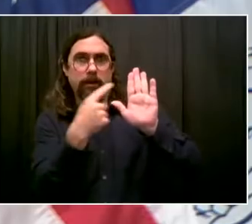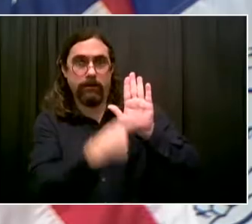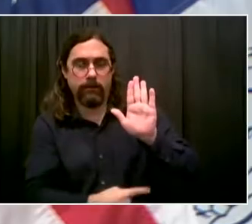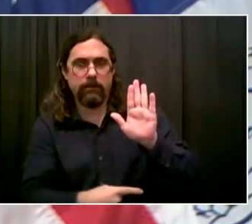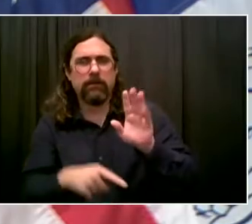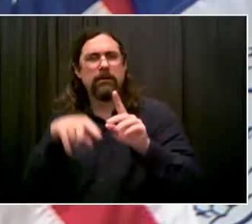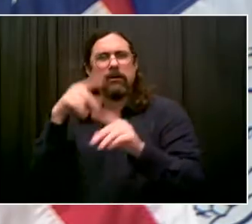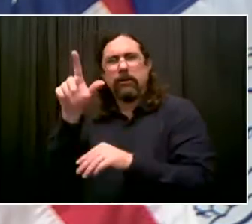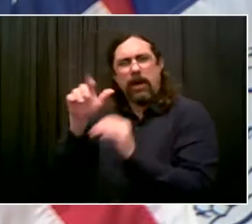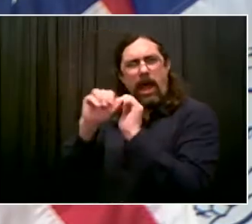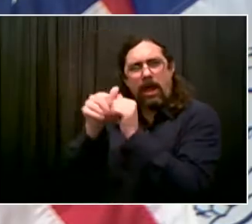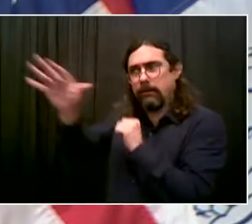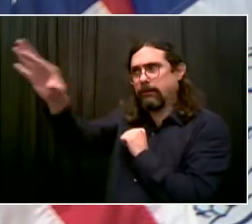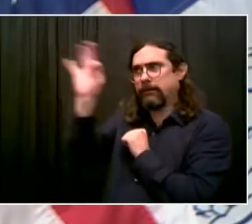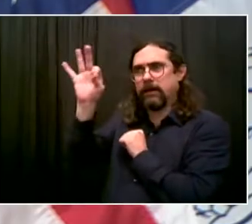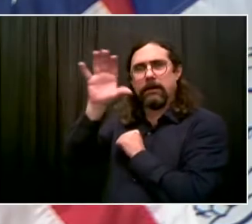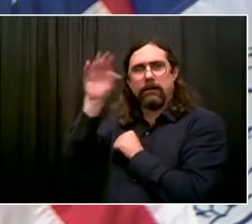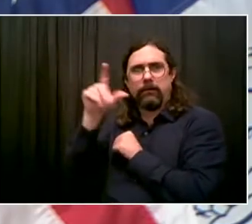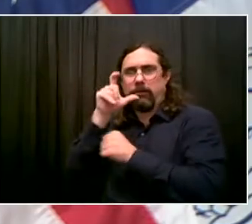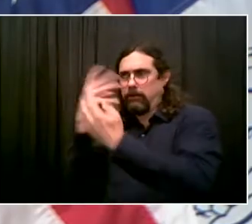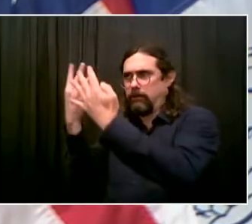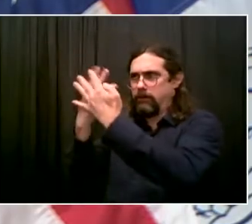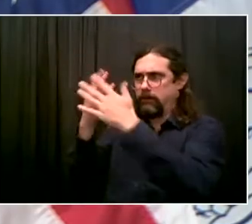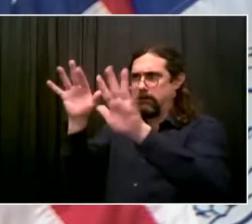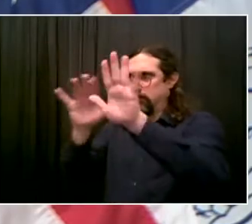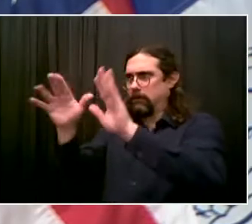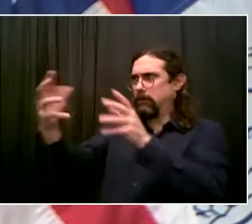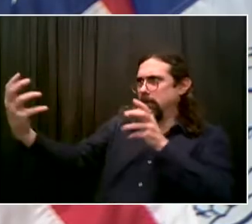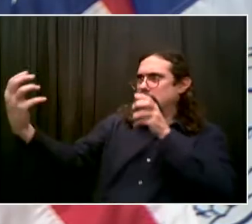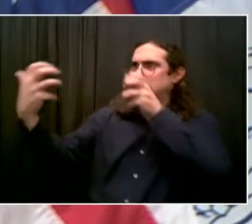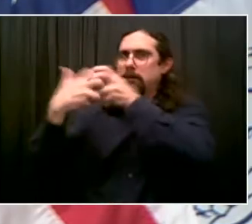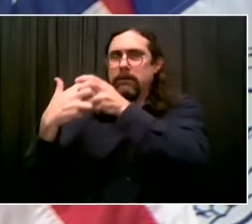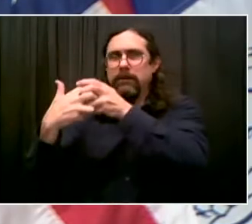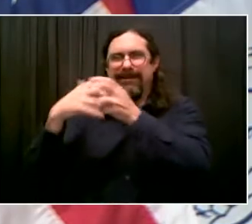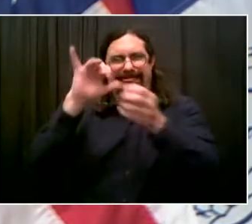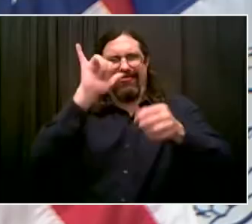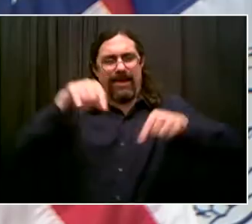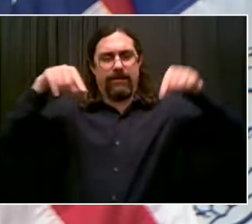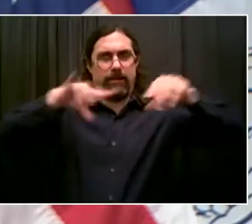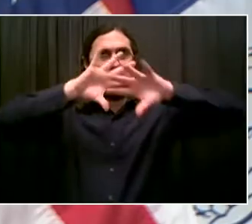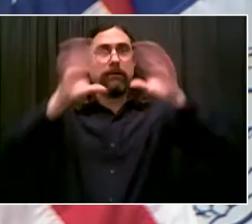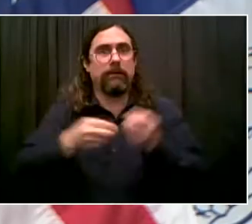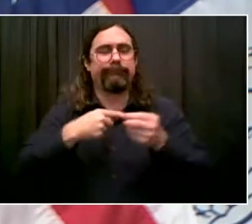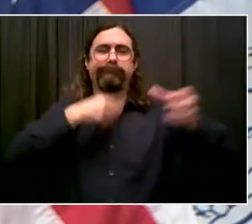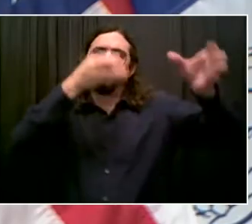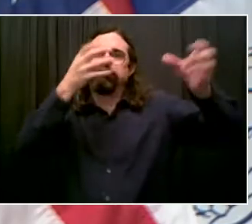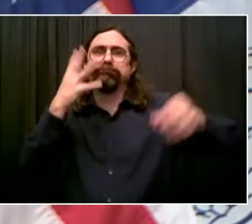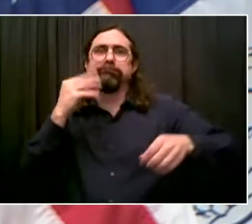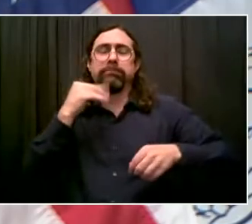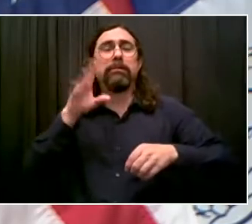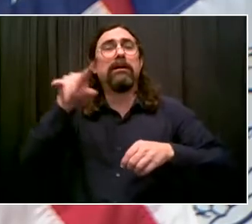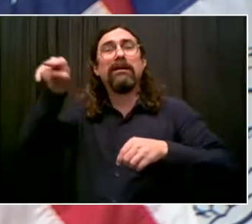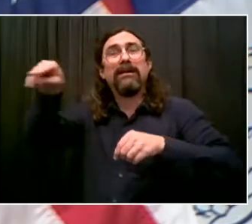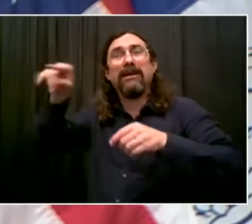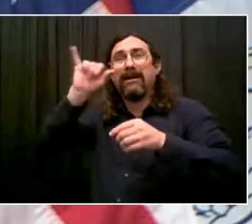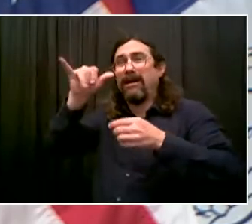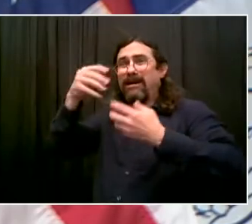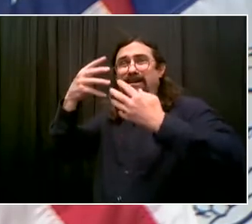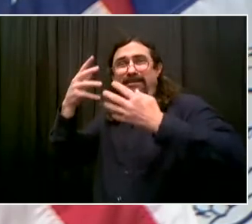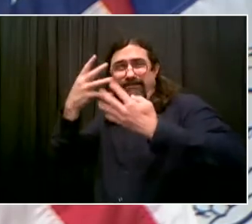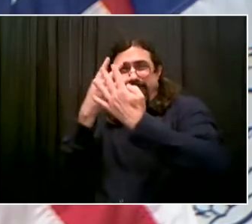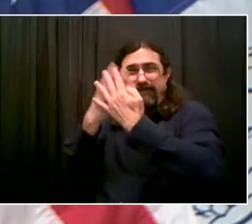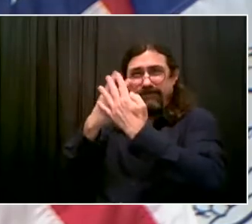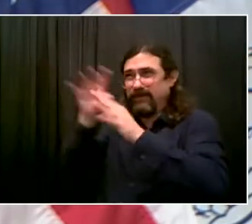and accessible so that we can truly have that recovery for all of us. I'd like to thank my predecessor, Dan Simon, for his